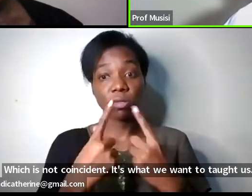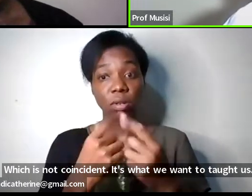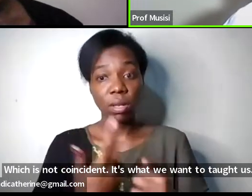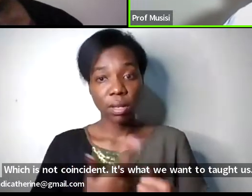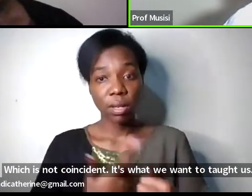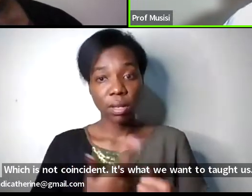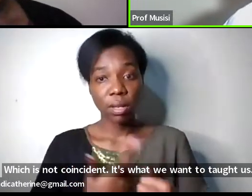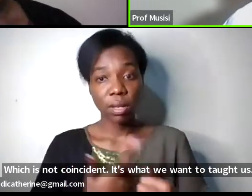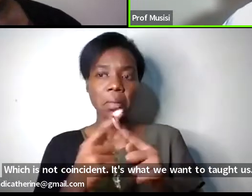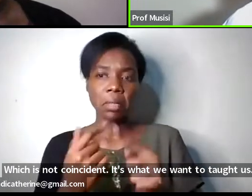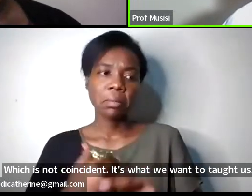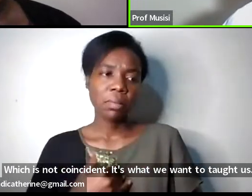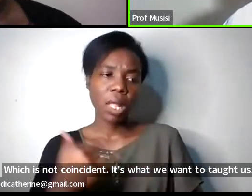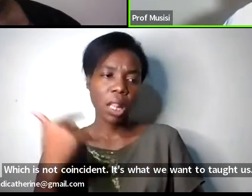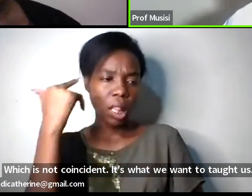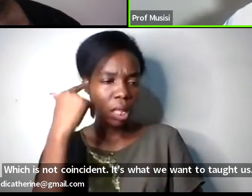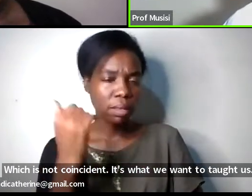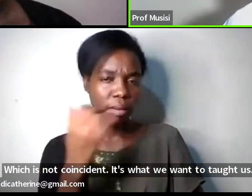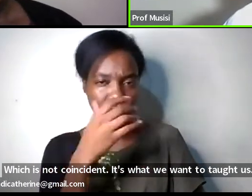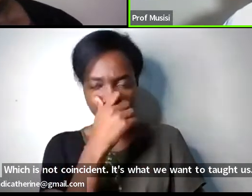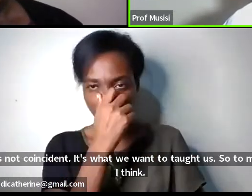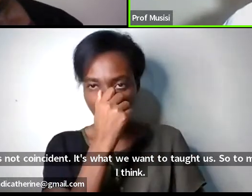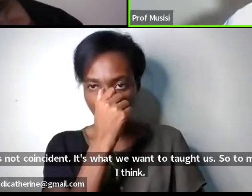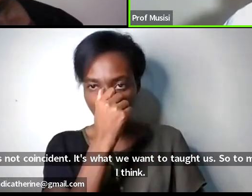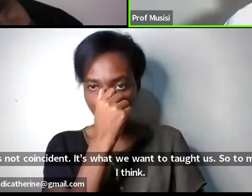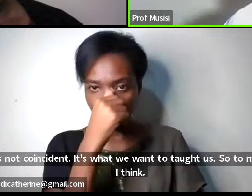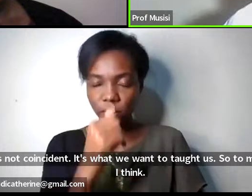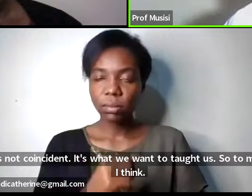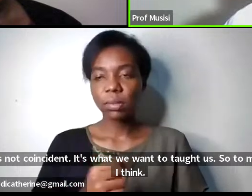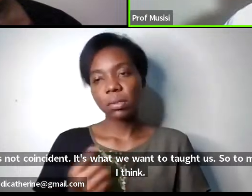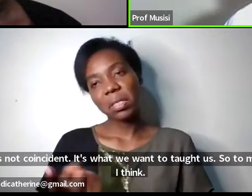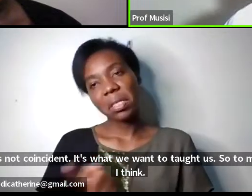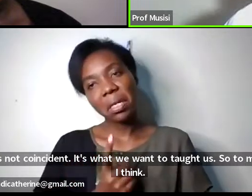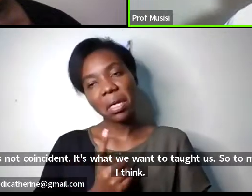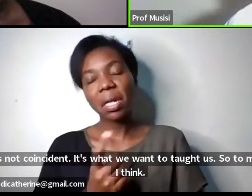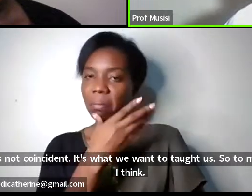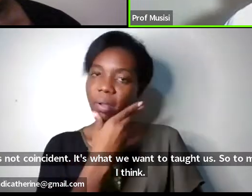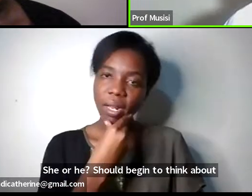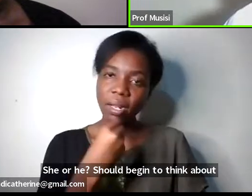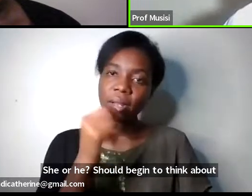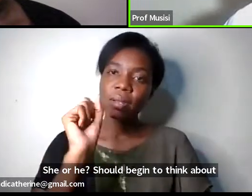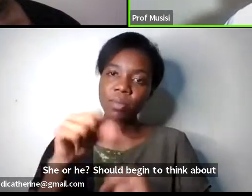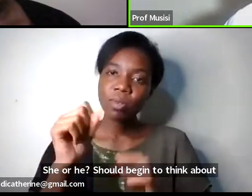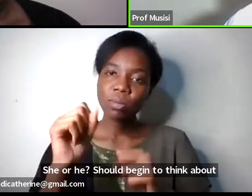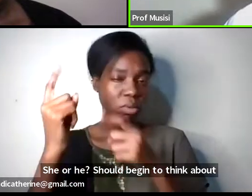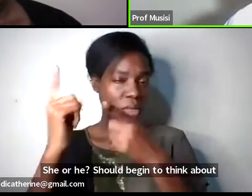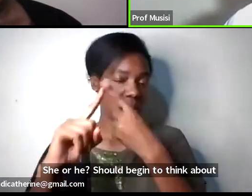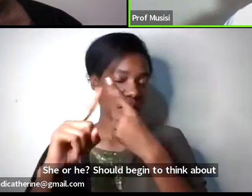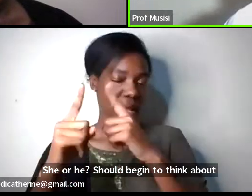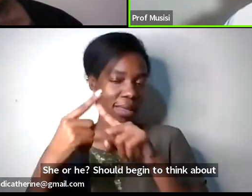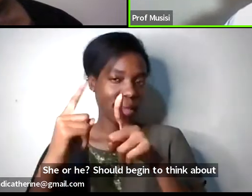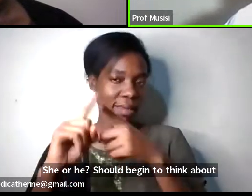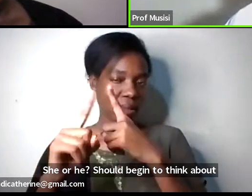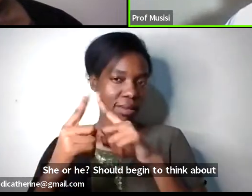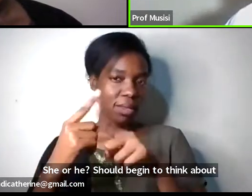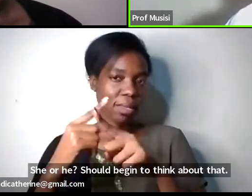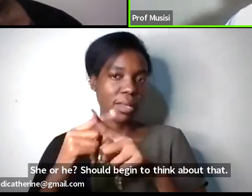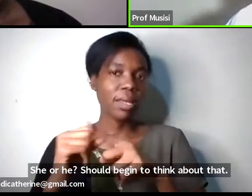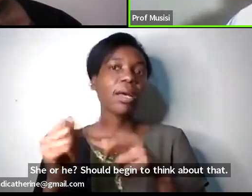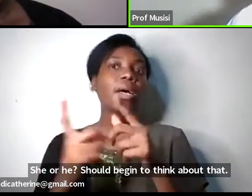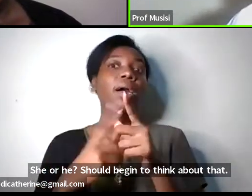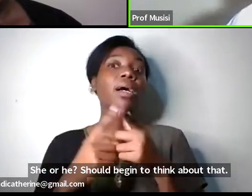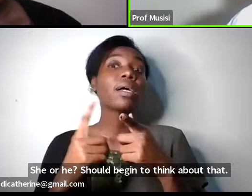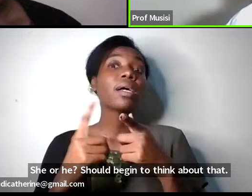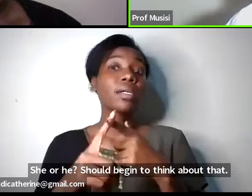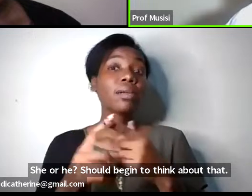think she or he should begin to think about that and maybe carry out a